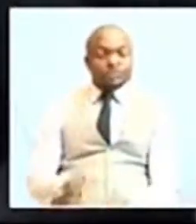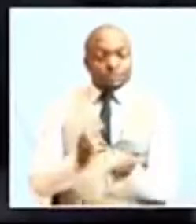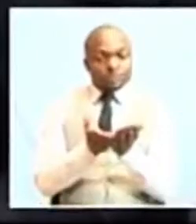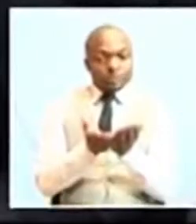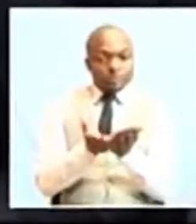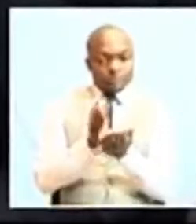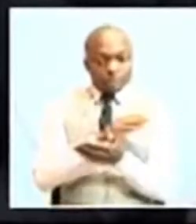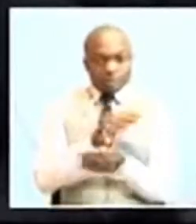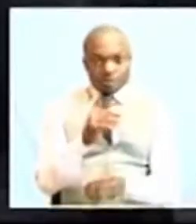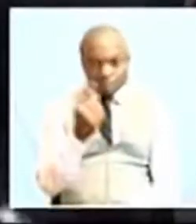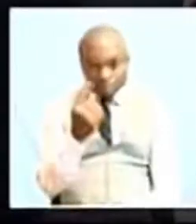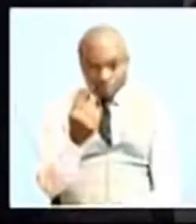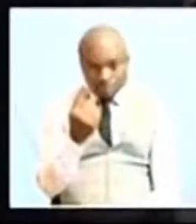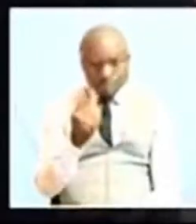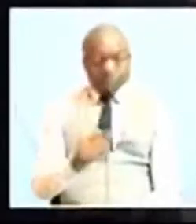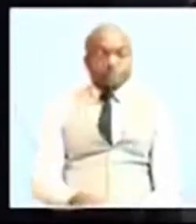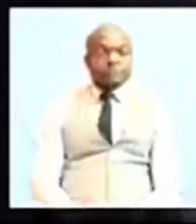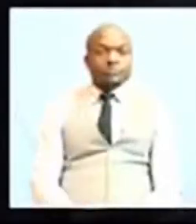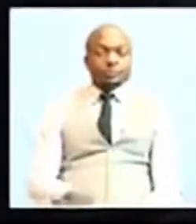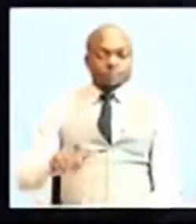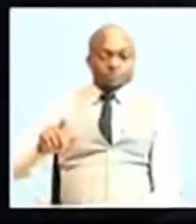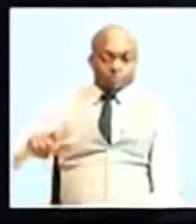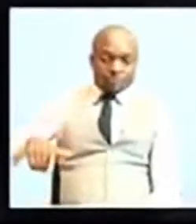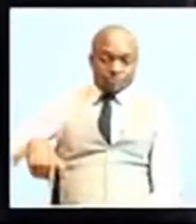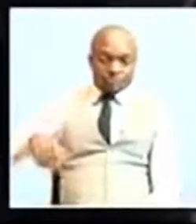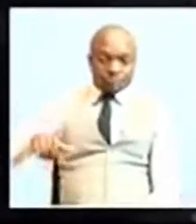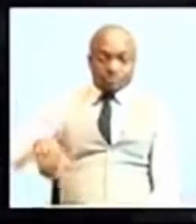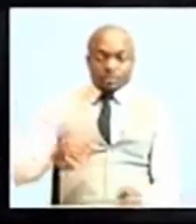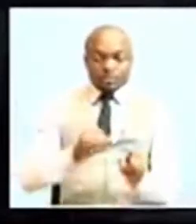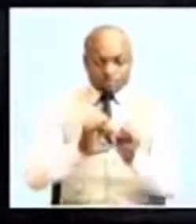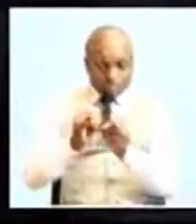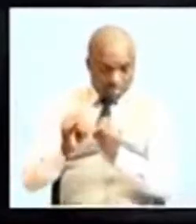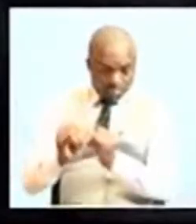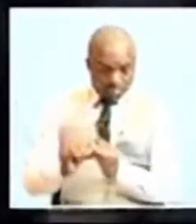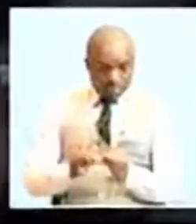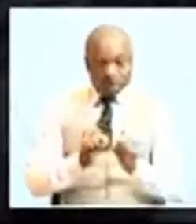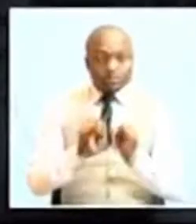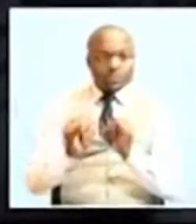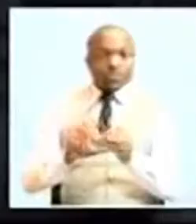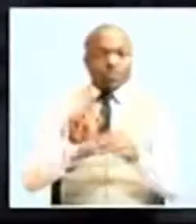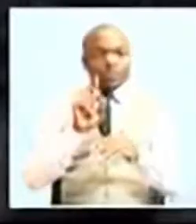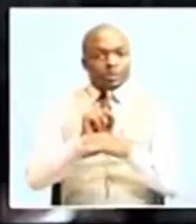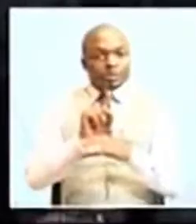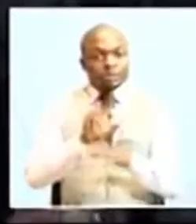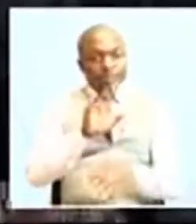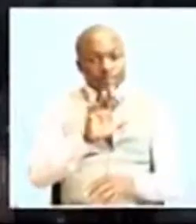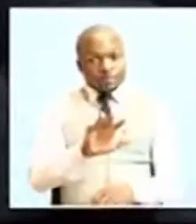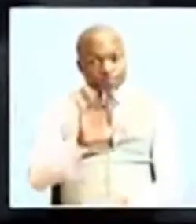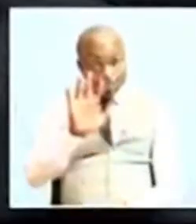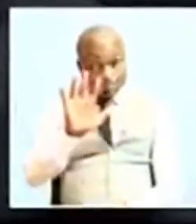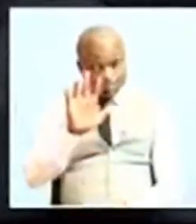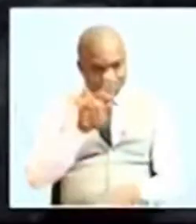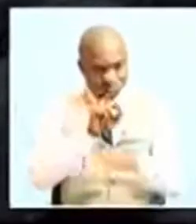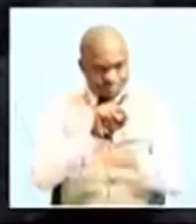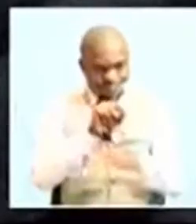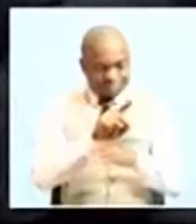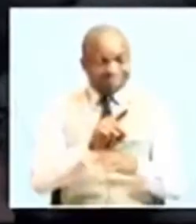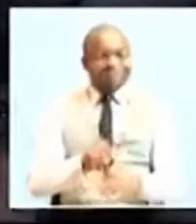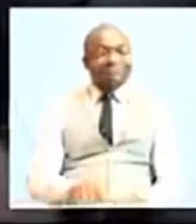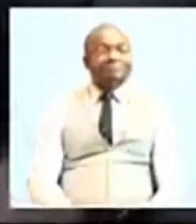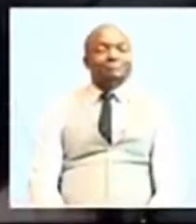page 1. Page 1? Yeah, delayed implementation of projects. There are 5 projects that